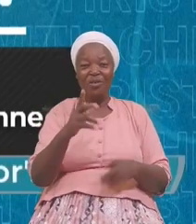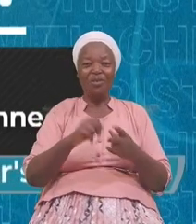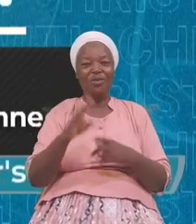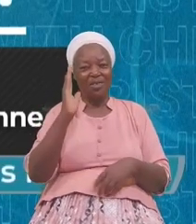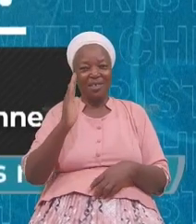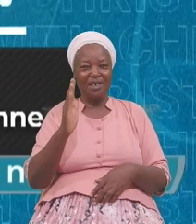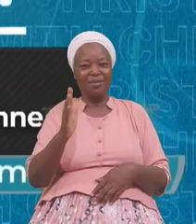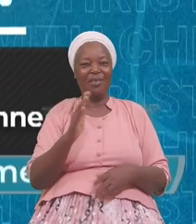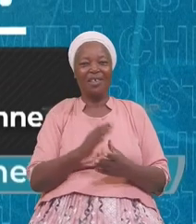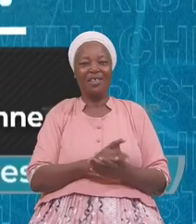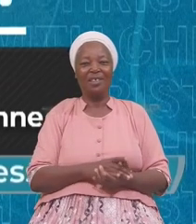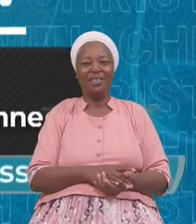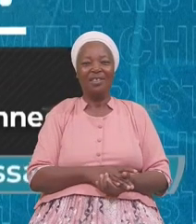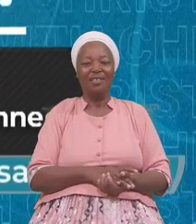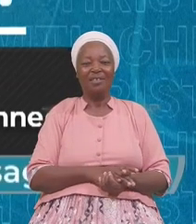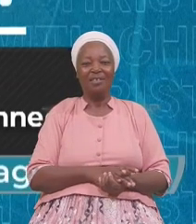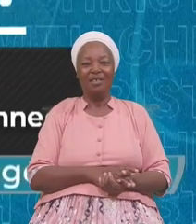testify.